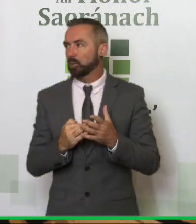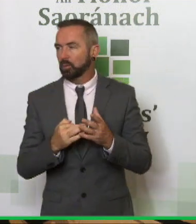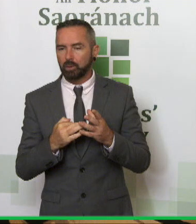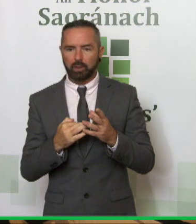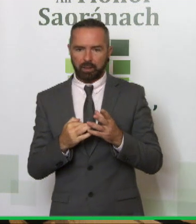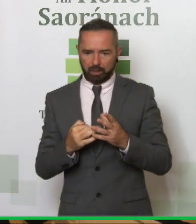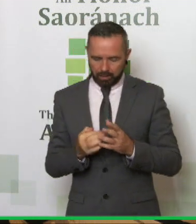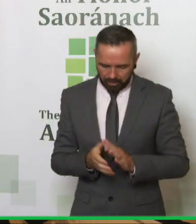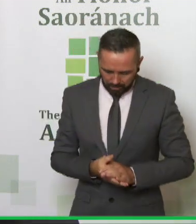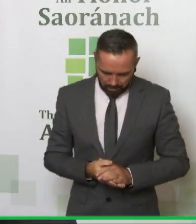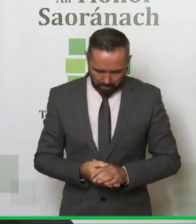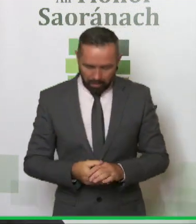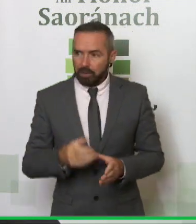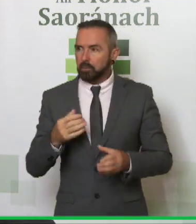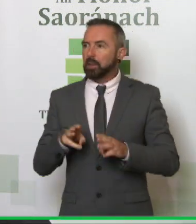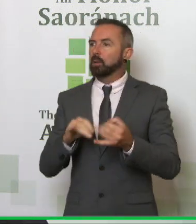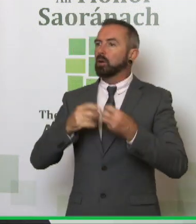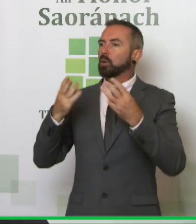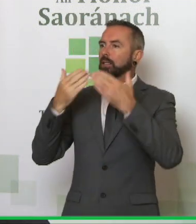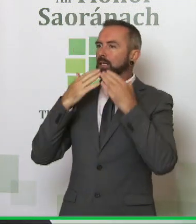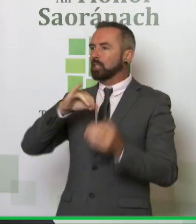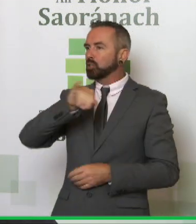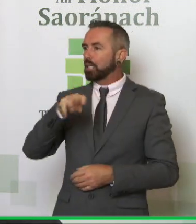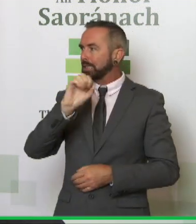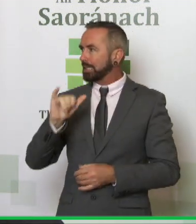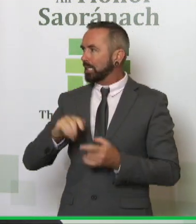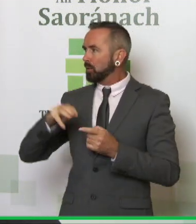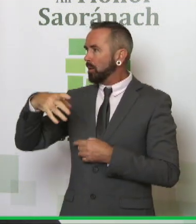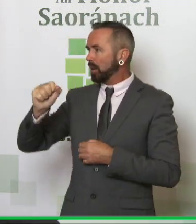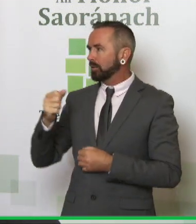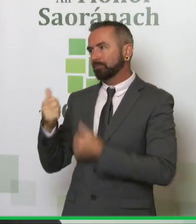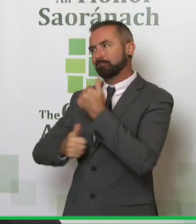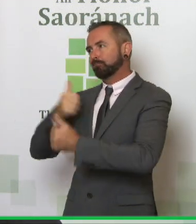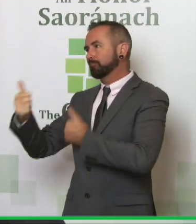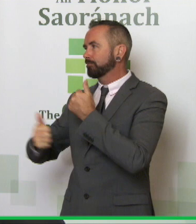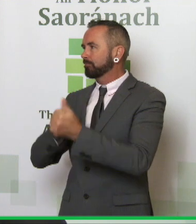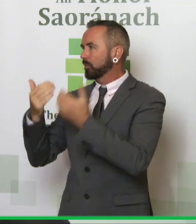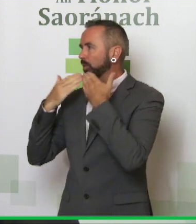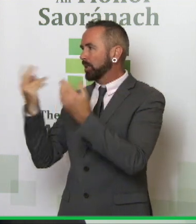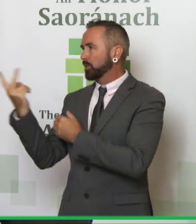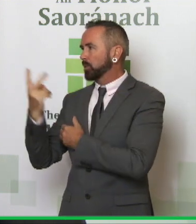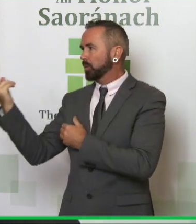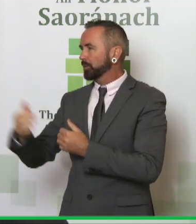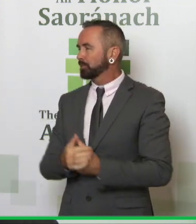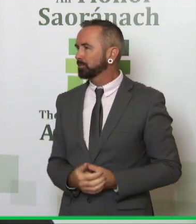that, just to thank Jesse and Marcus, exceptional role on the Owl Tellers.